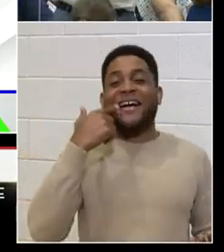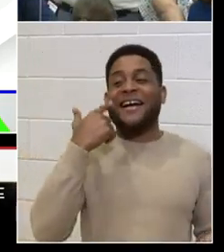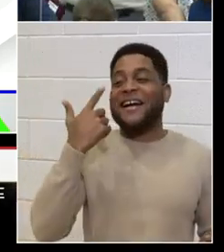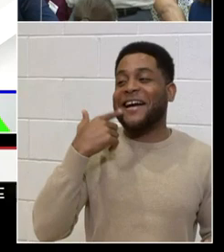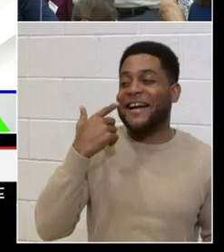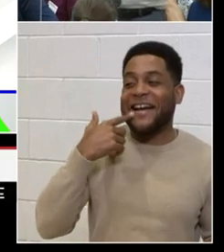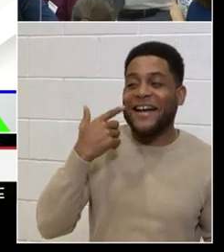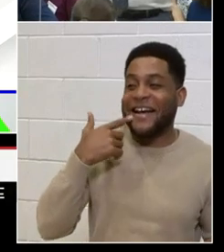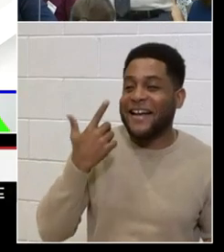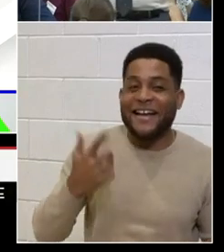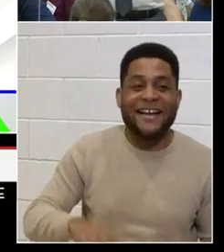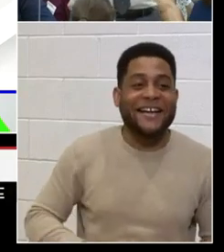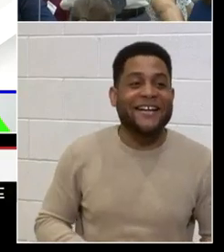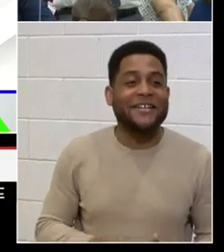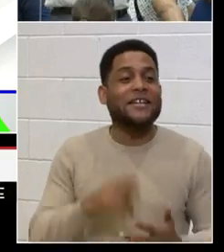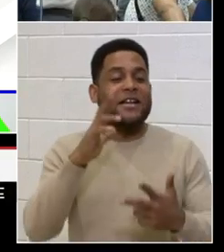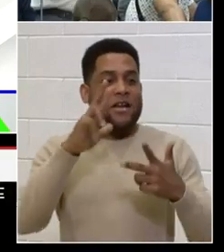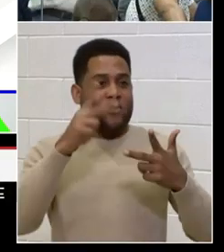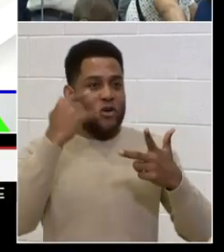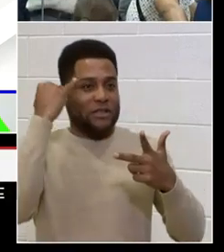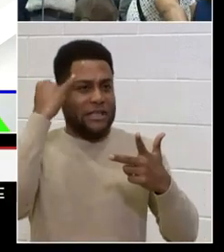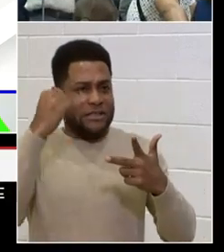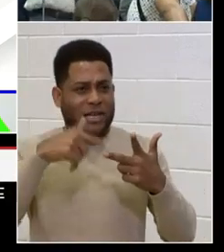My third idea is what?